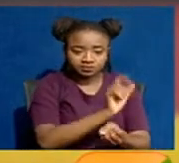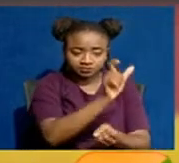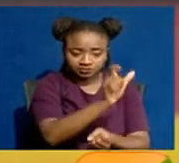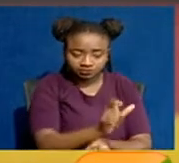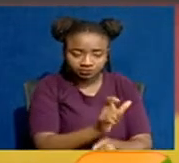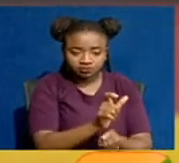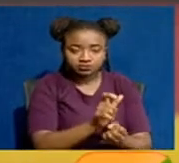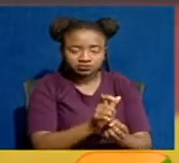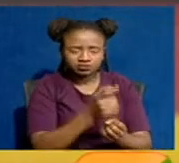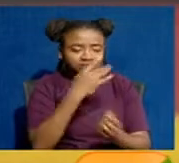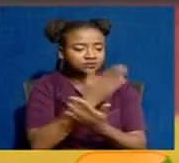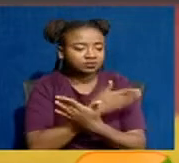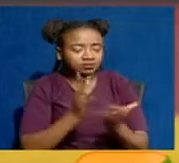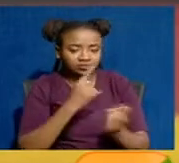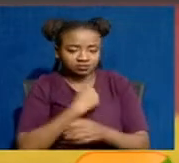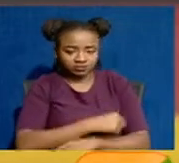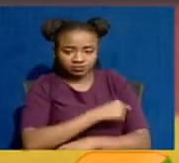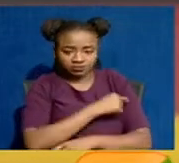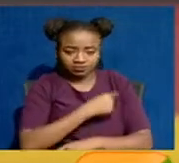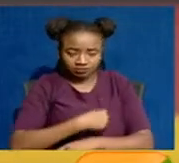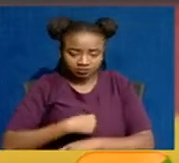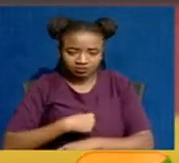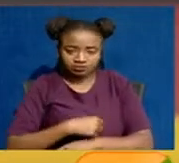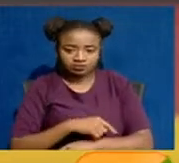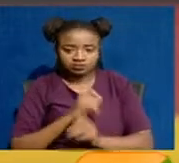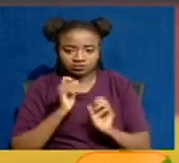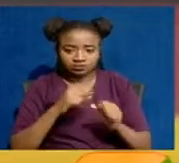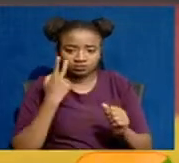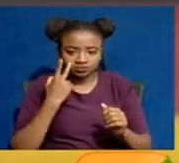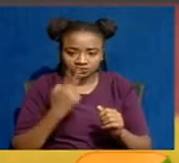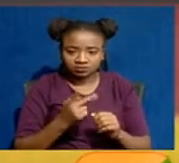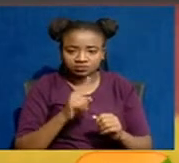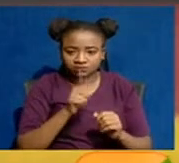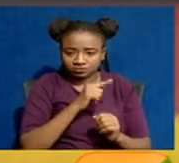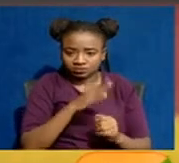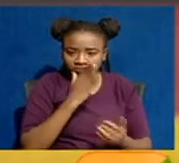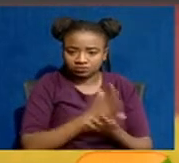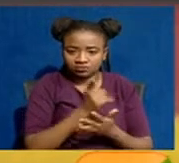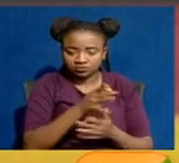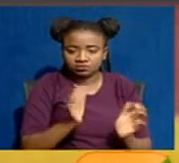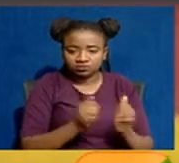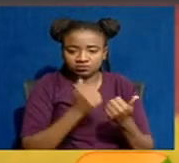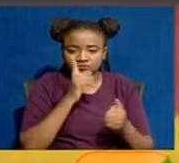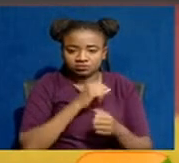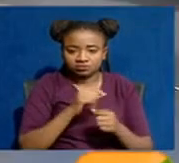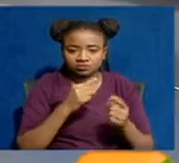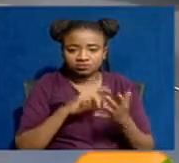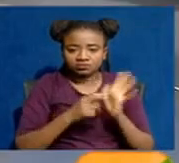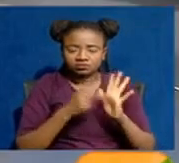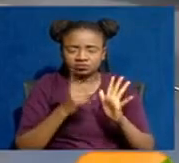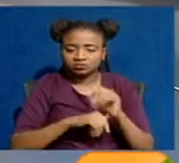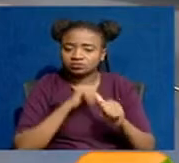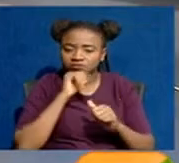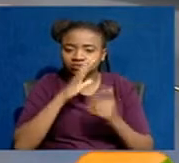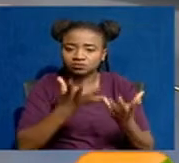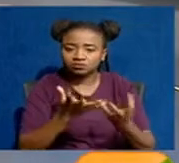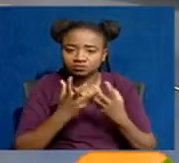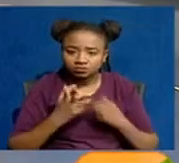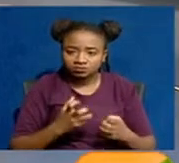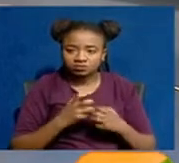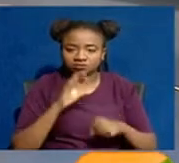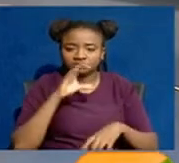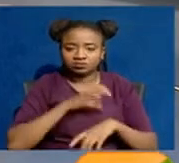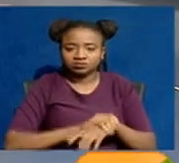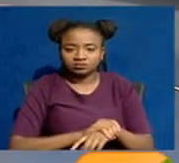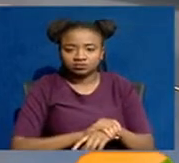that is cognizable, is before them, and they can actually see the offense taking place. So they don't necessarily have to get a warrant of arrest for every single